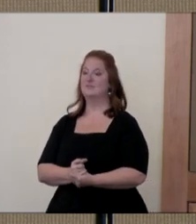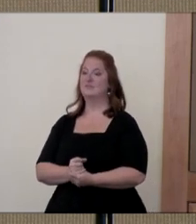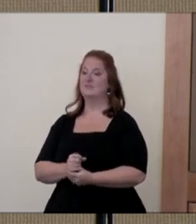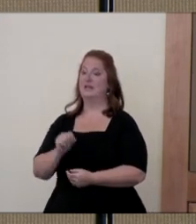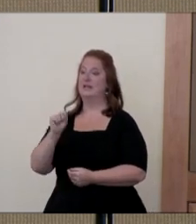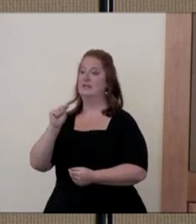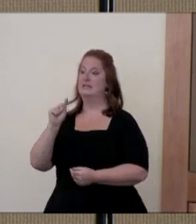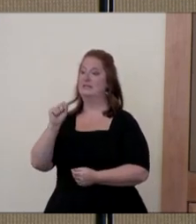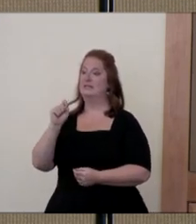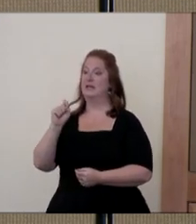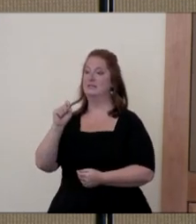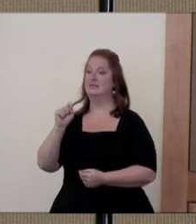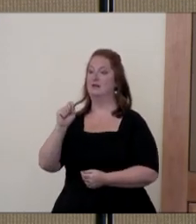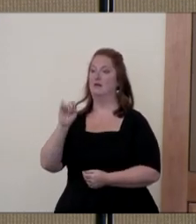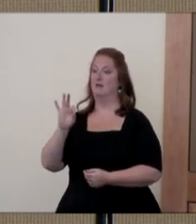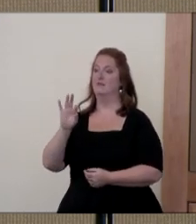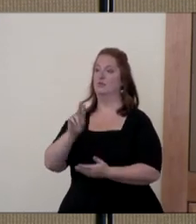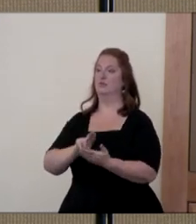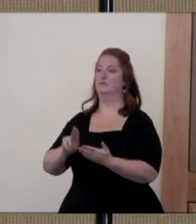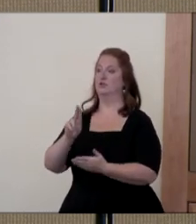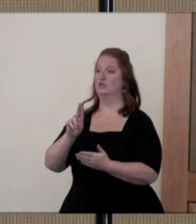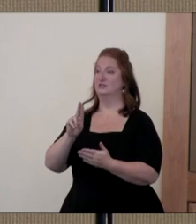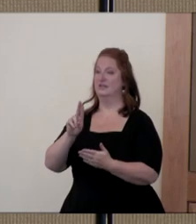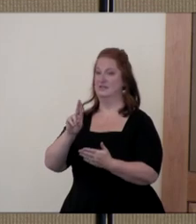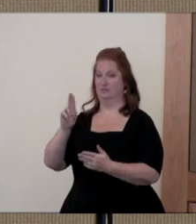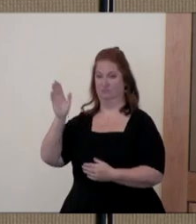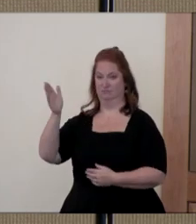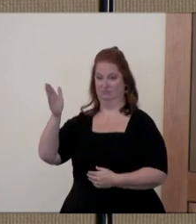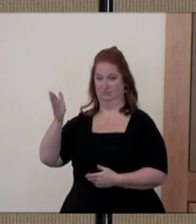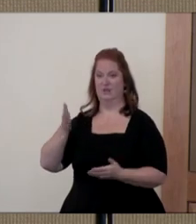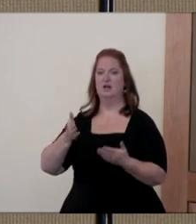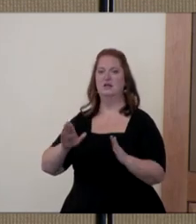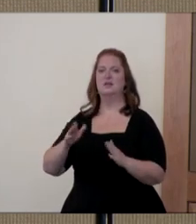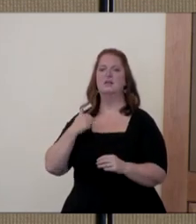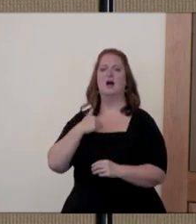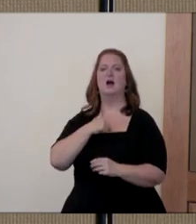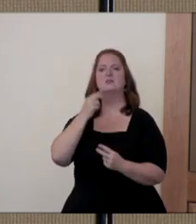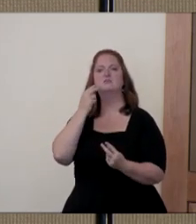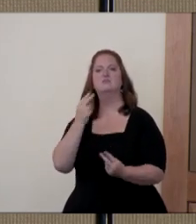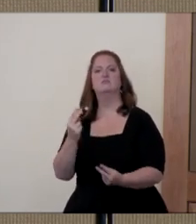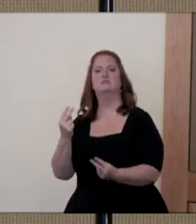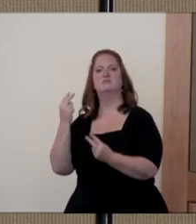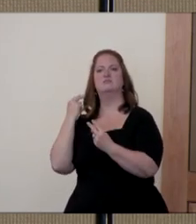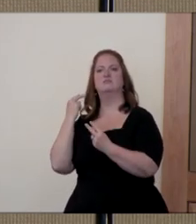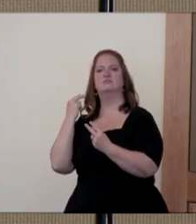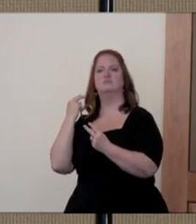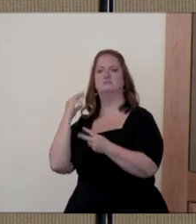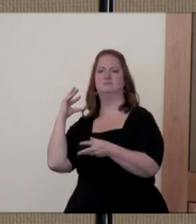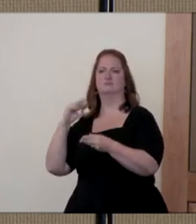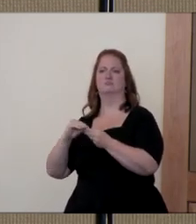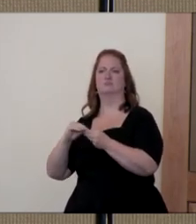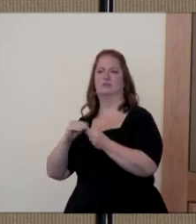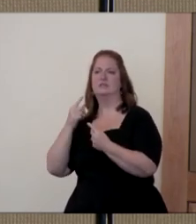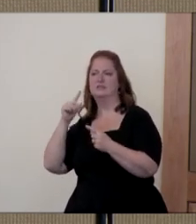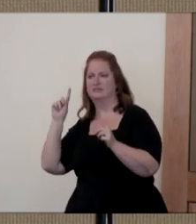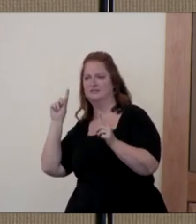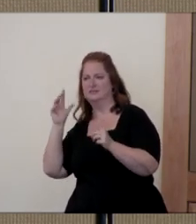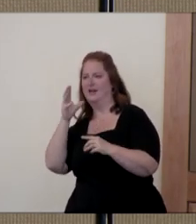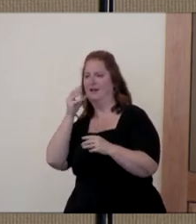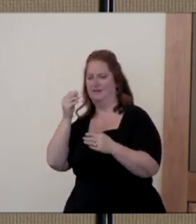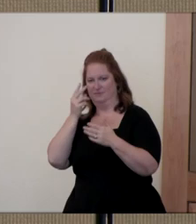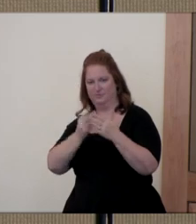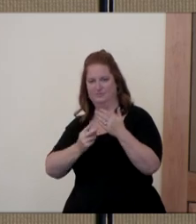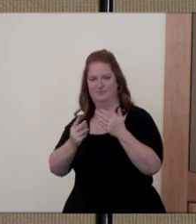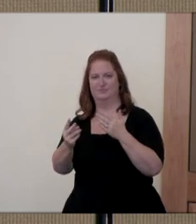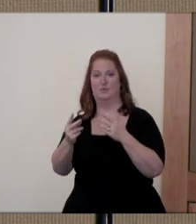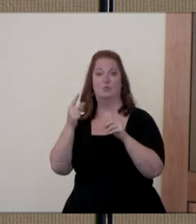an annual tradition that lets us reflect on our many successes and think about our goals and aspirations for the year